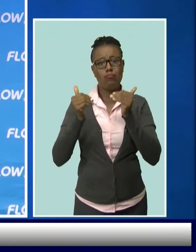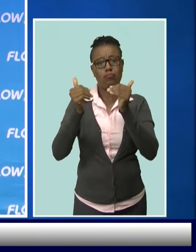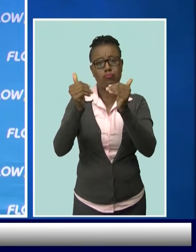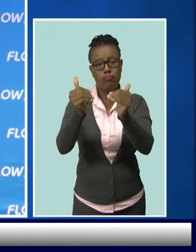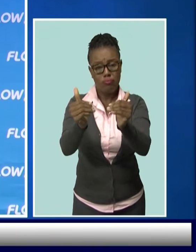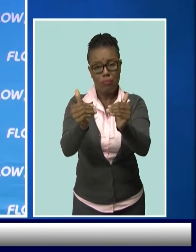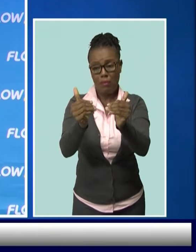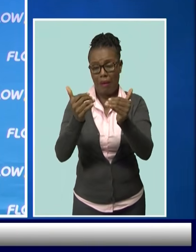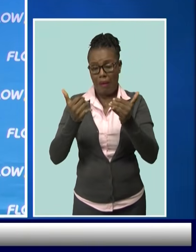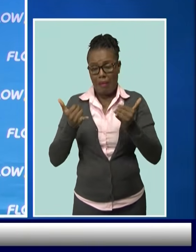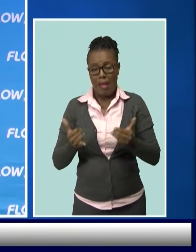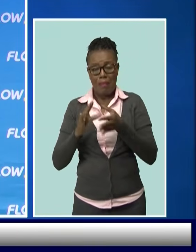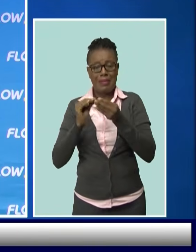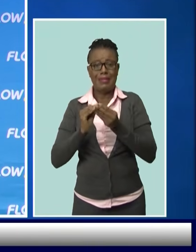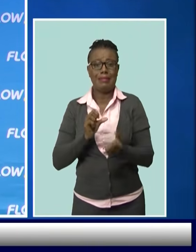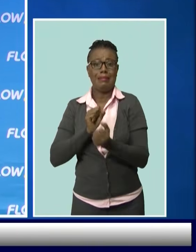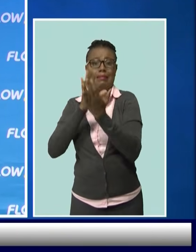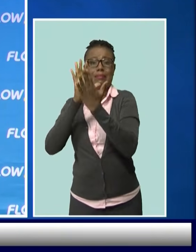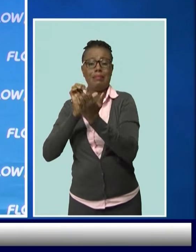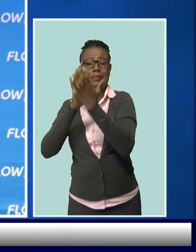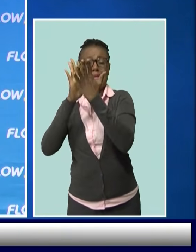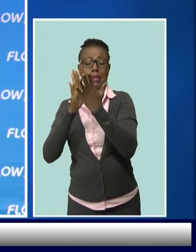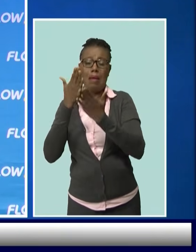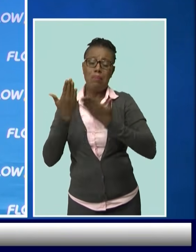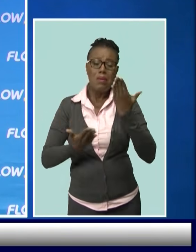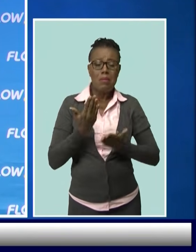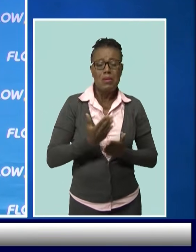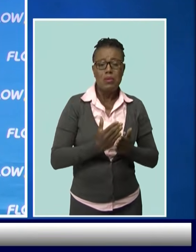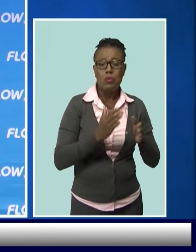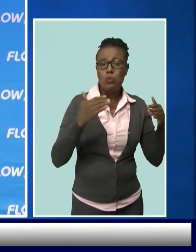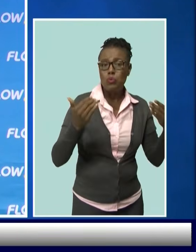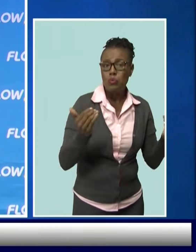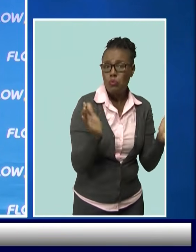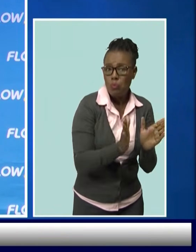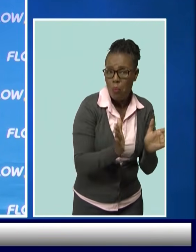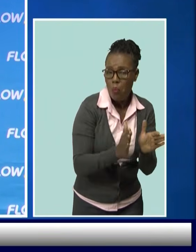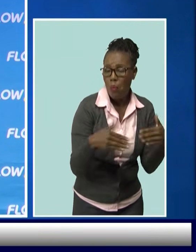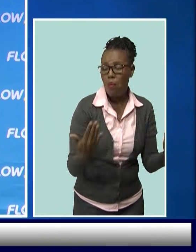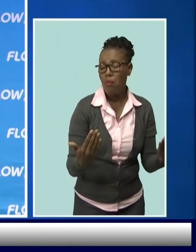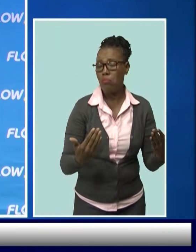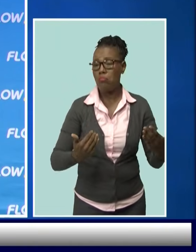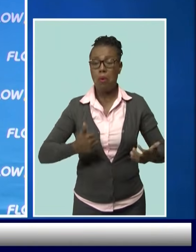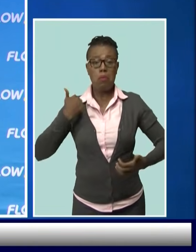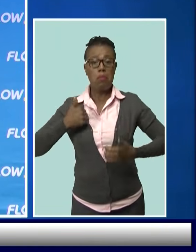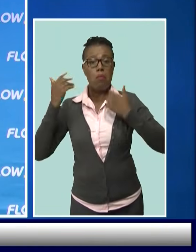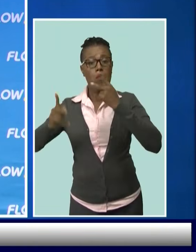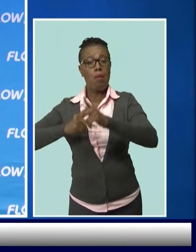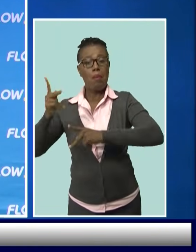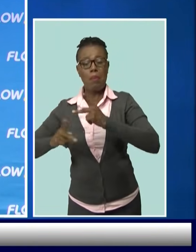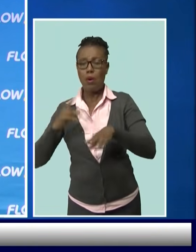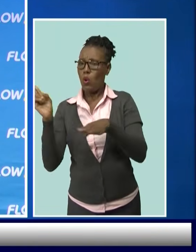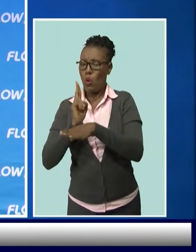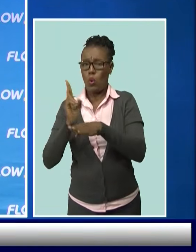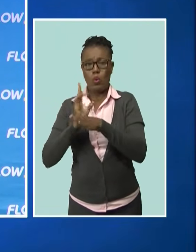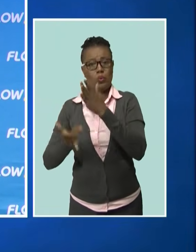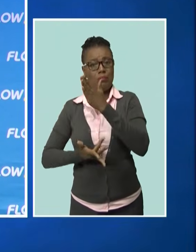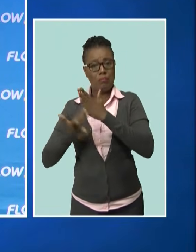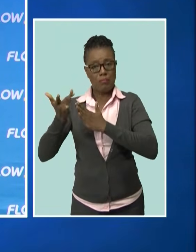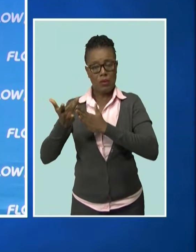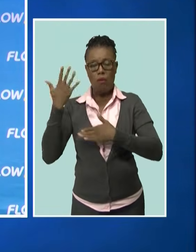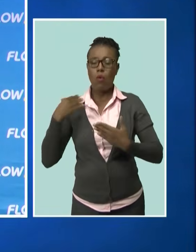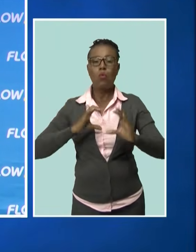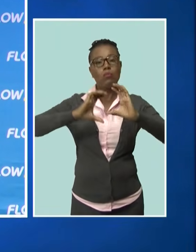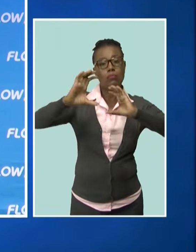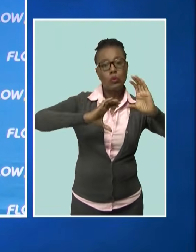words today are really around challenging maybe smaller players, younger people, to utilize this technology just not for the purpose of communications